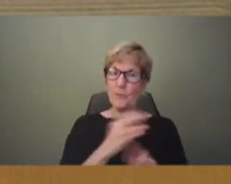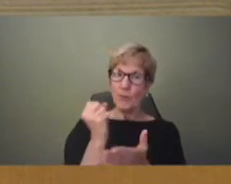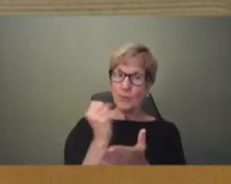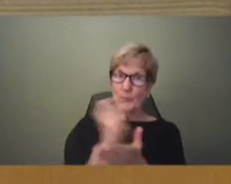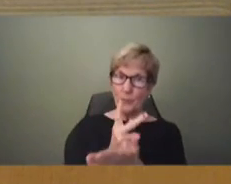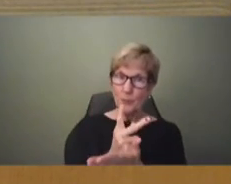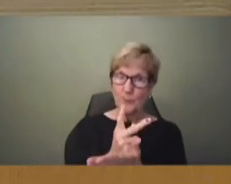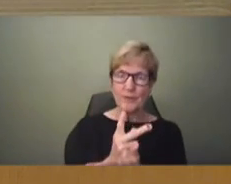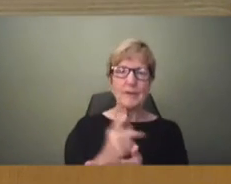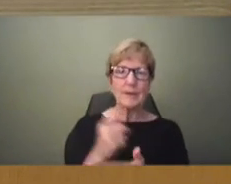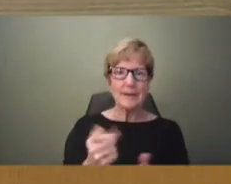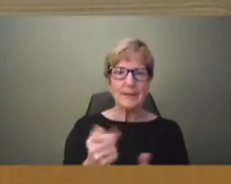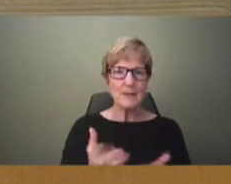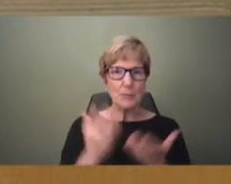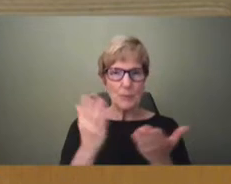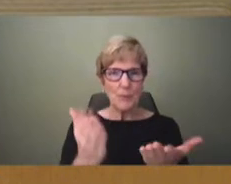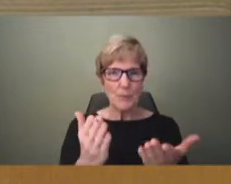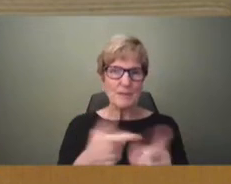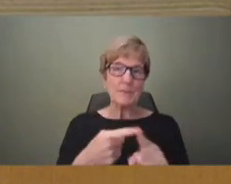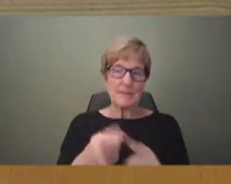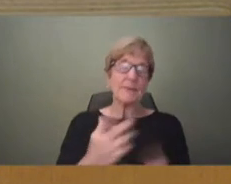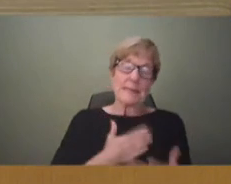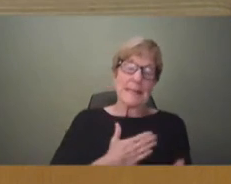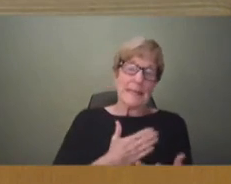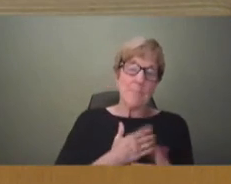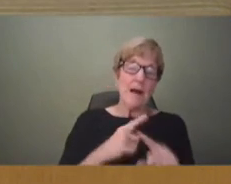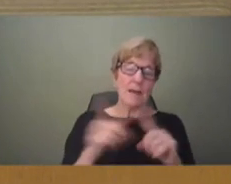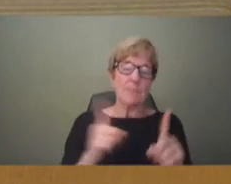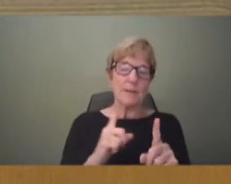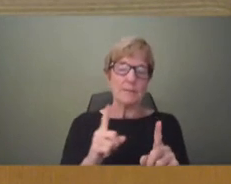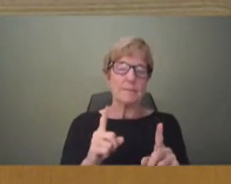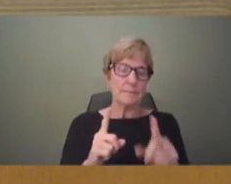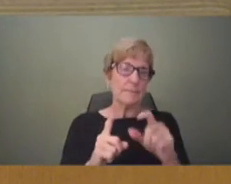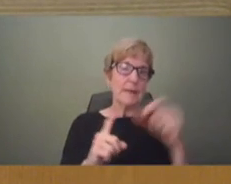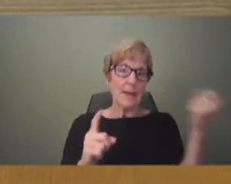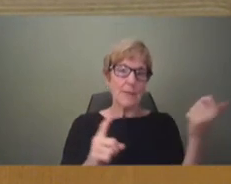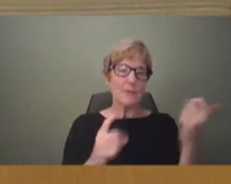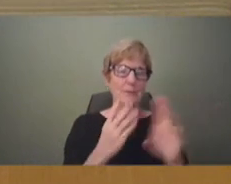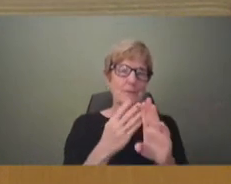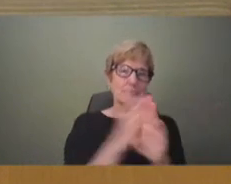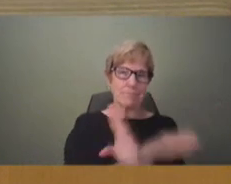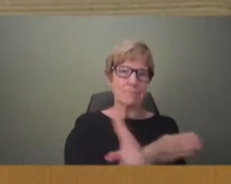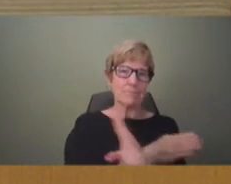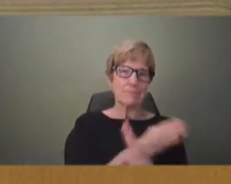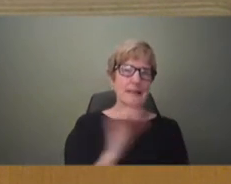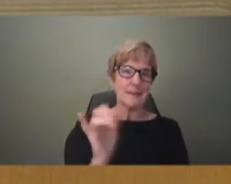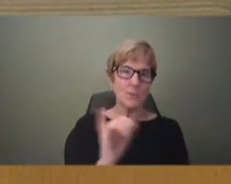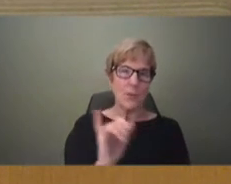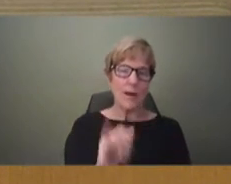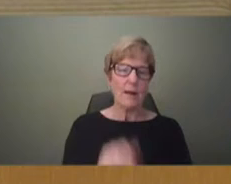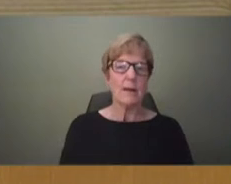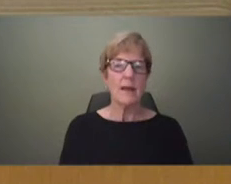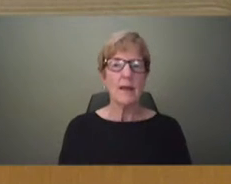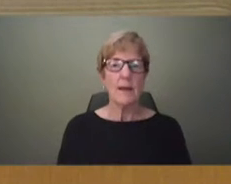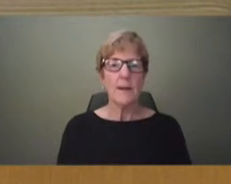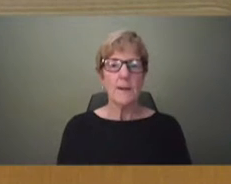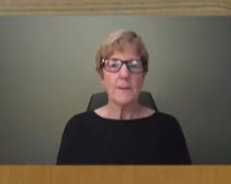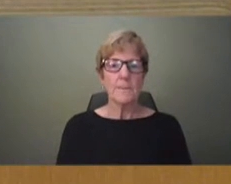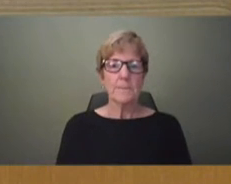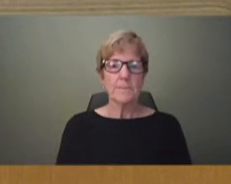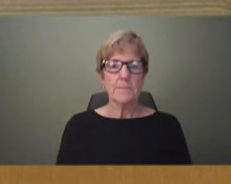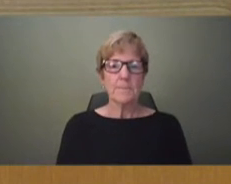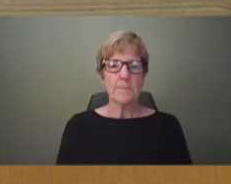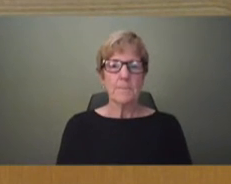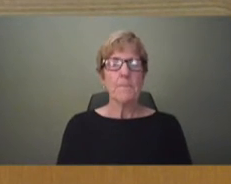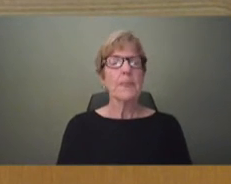proposals specifically mine but I'm saying at large as well um another um